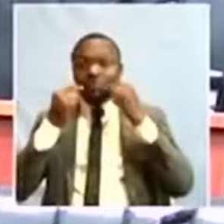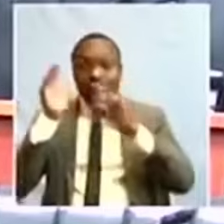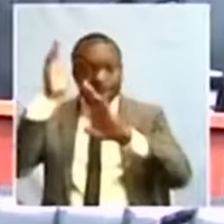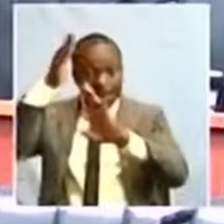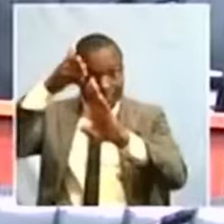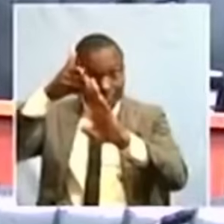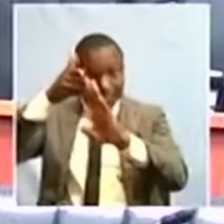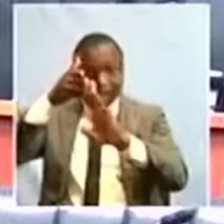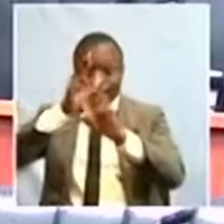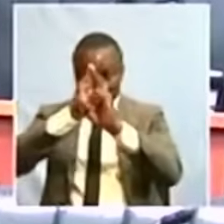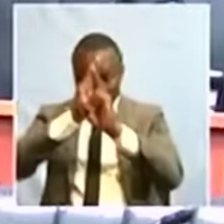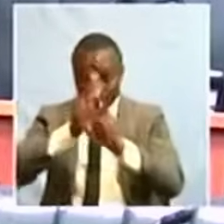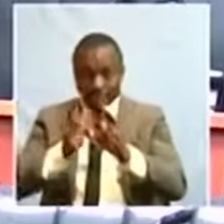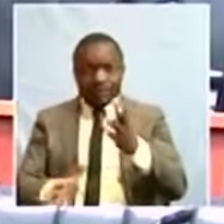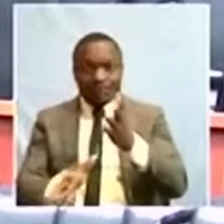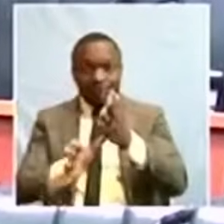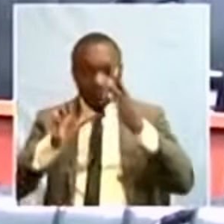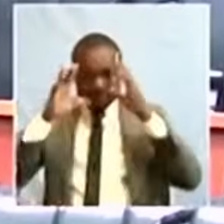Vice President.